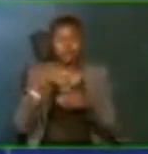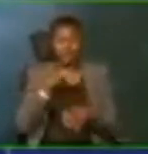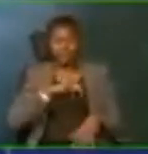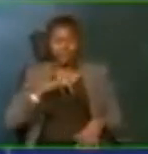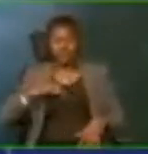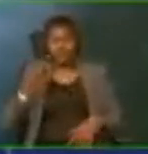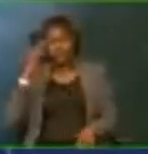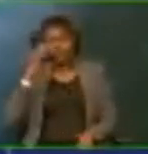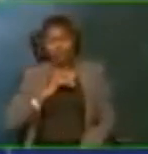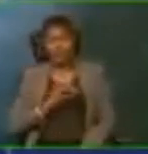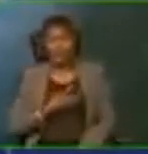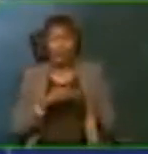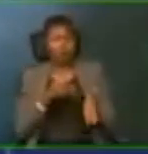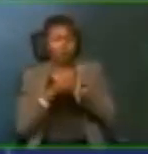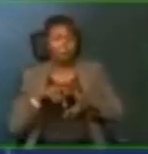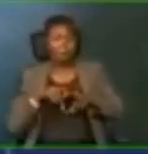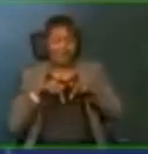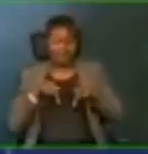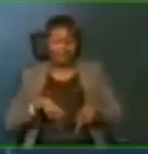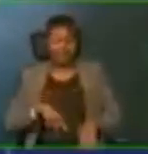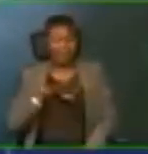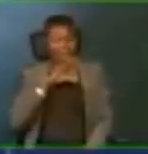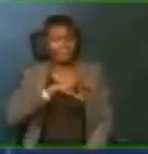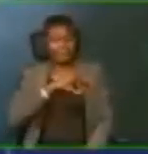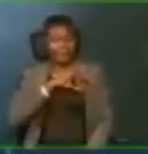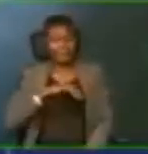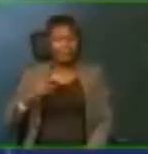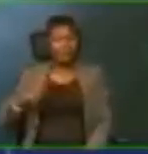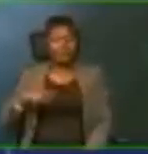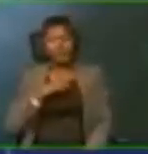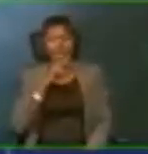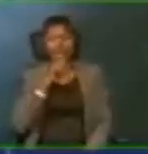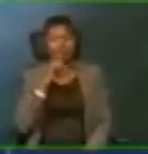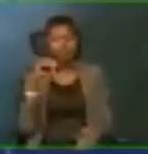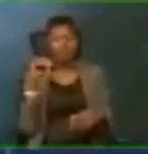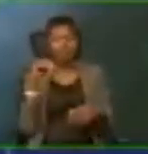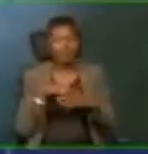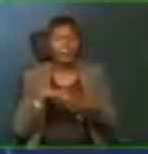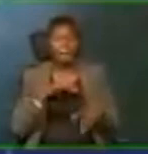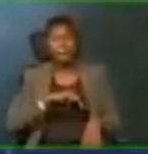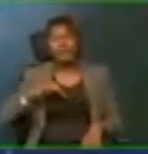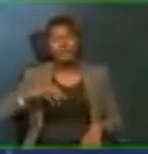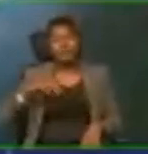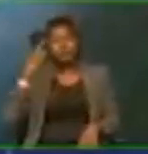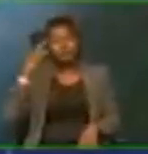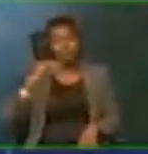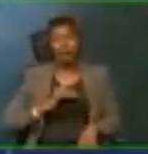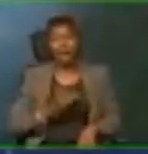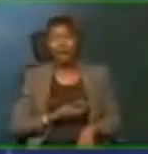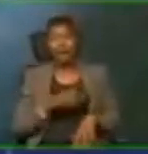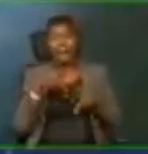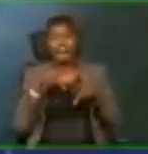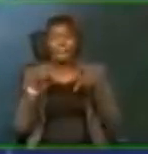our personal benefits. We are not in ministry for our personal